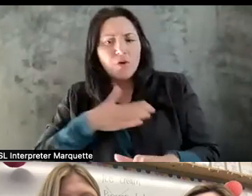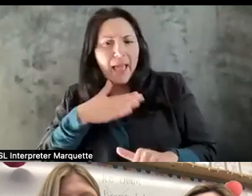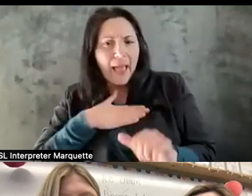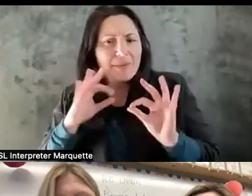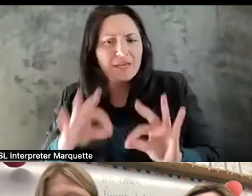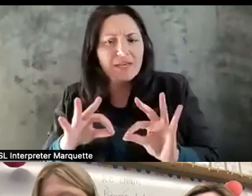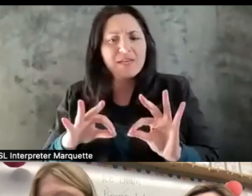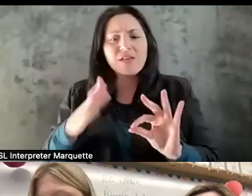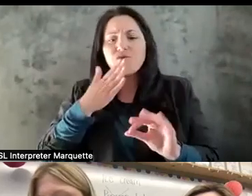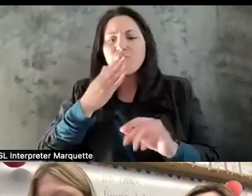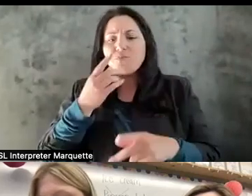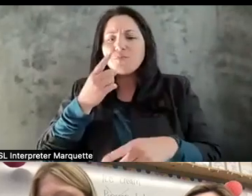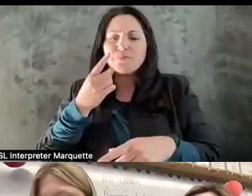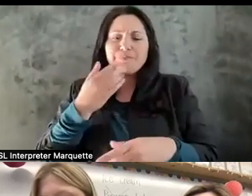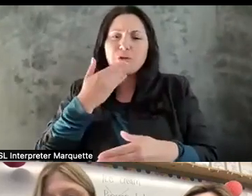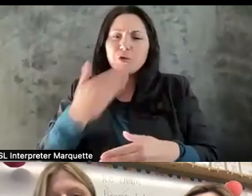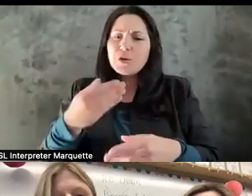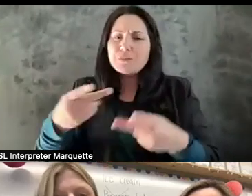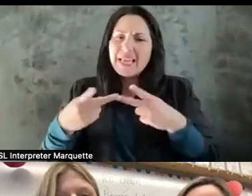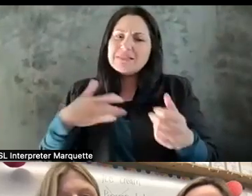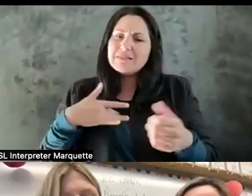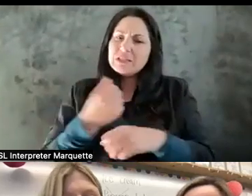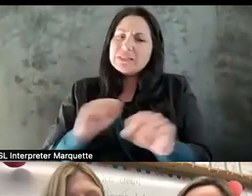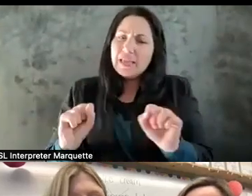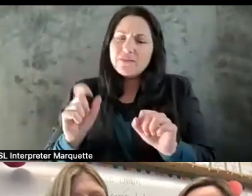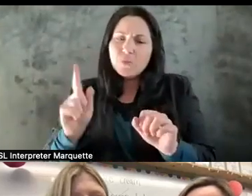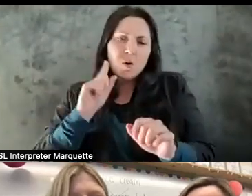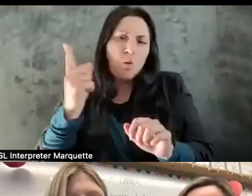being where they need to be and feeling like they're safe.